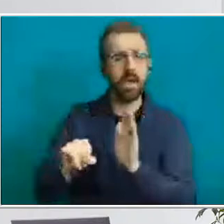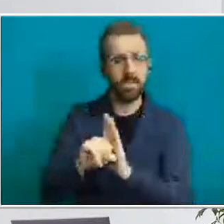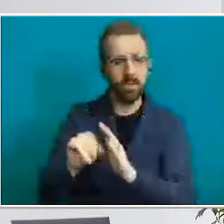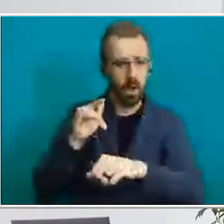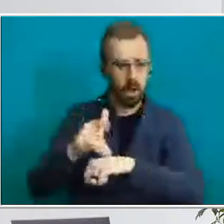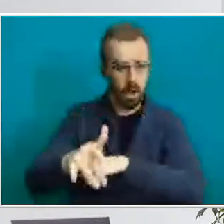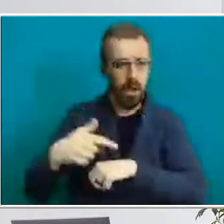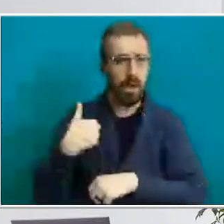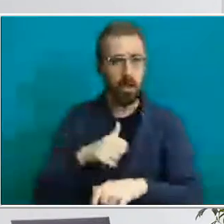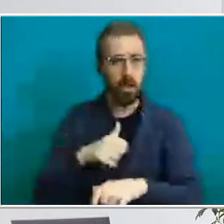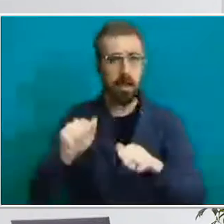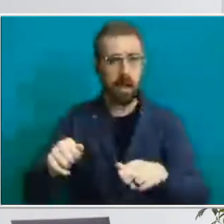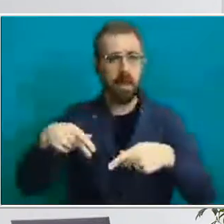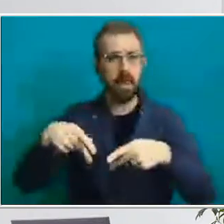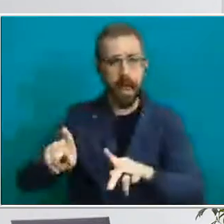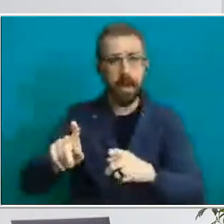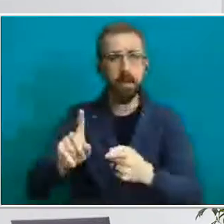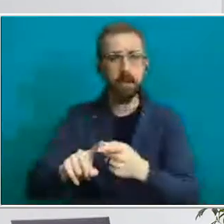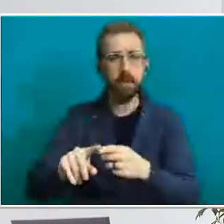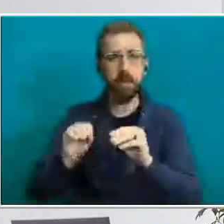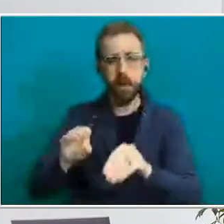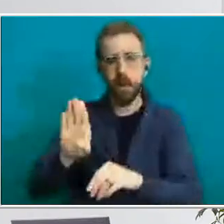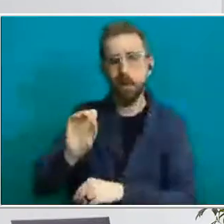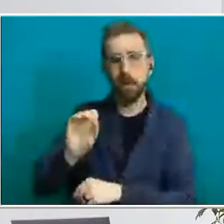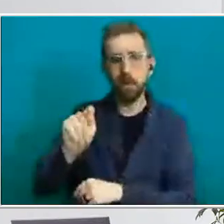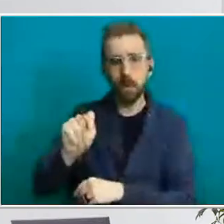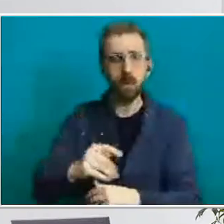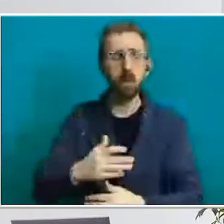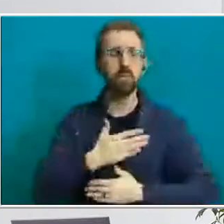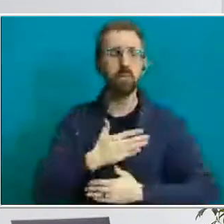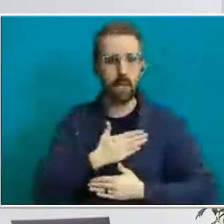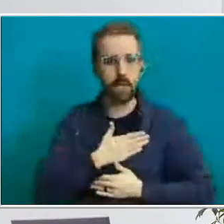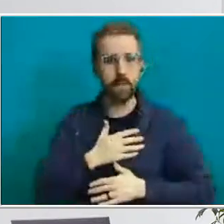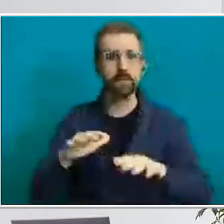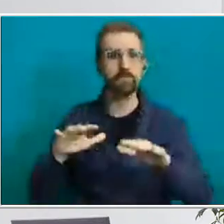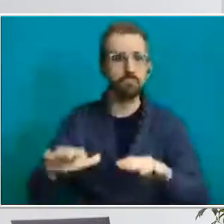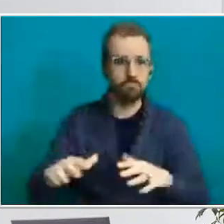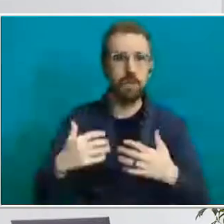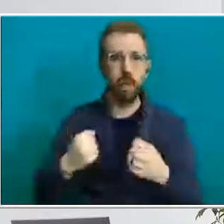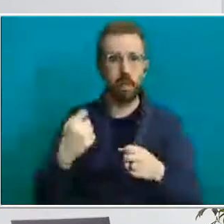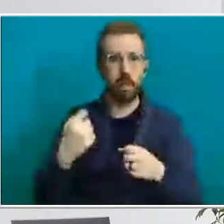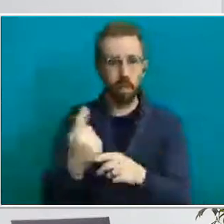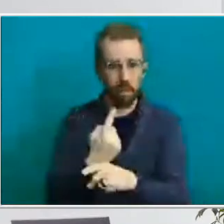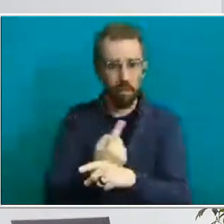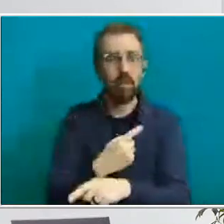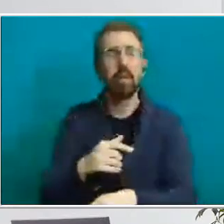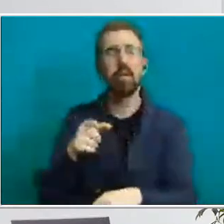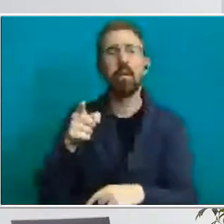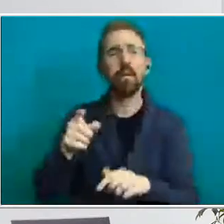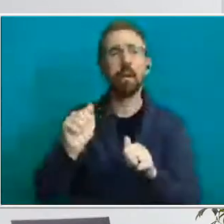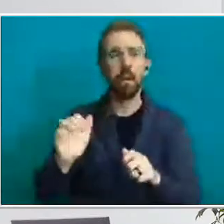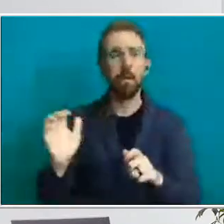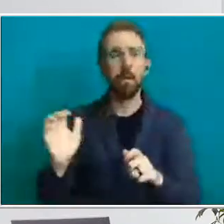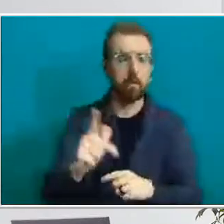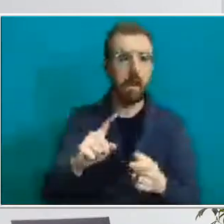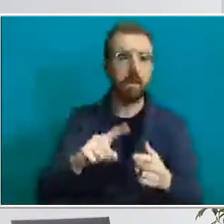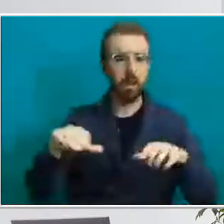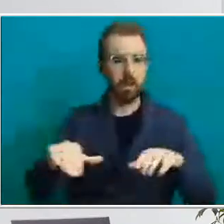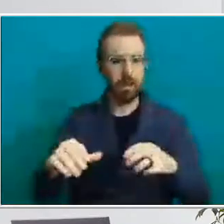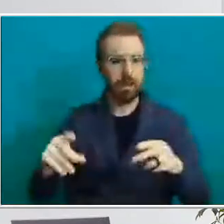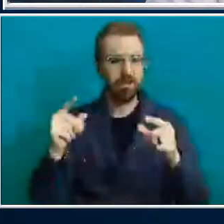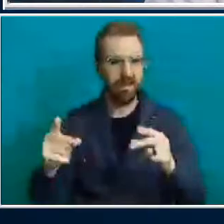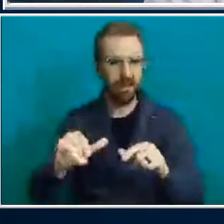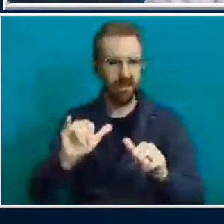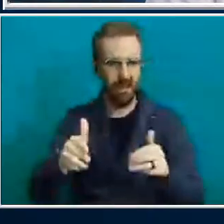to allow it to put her in a boot, rest it, allow it to calm down, heal appropriately, so then she could get back to her activities faster that way.